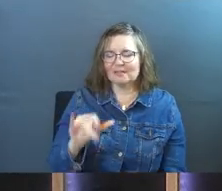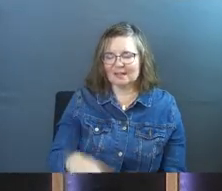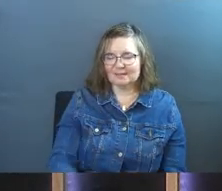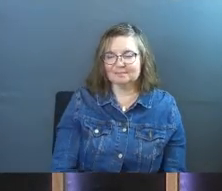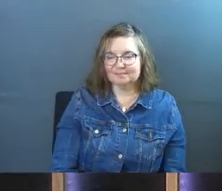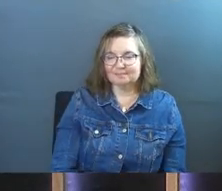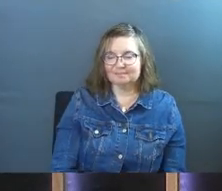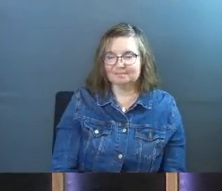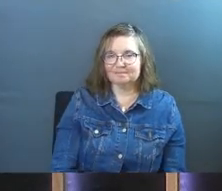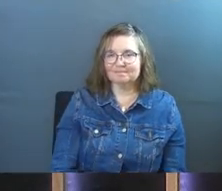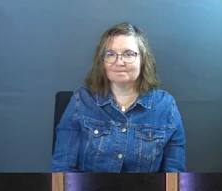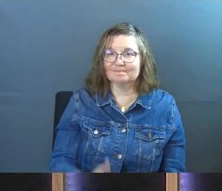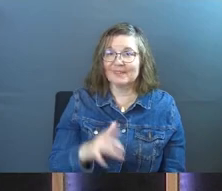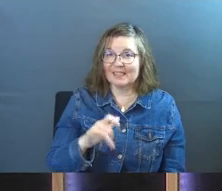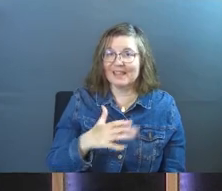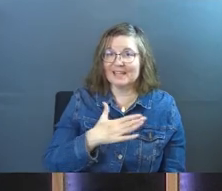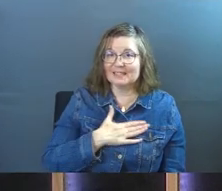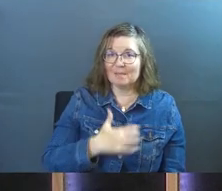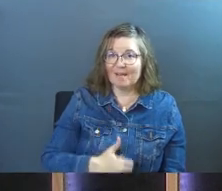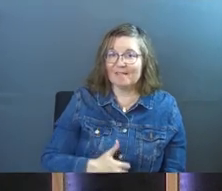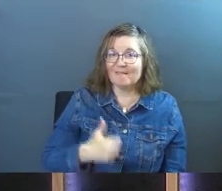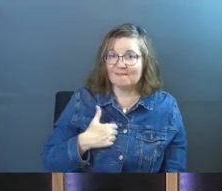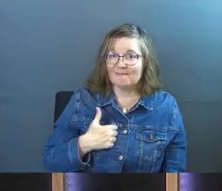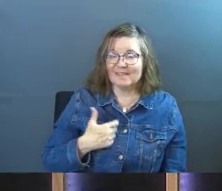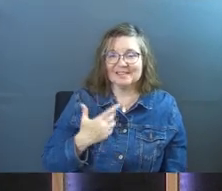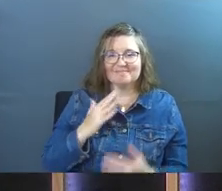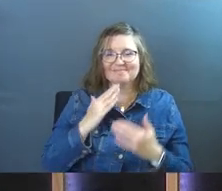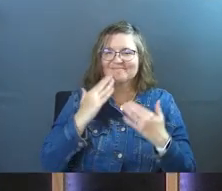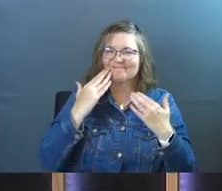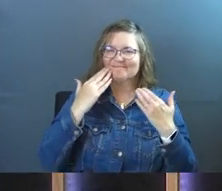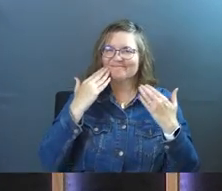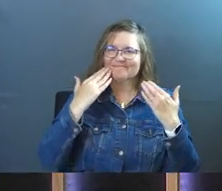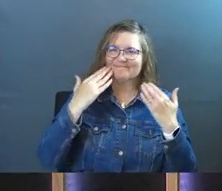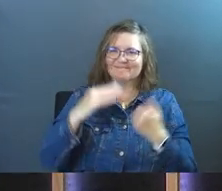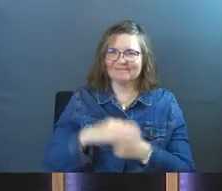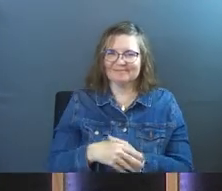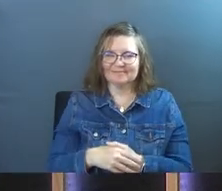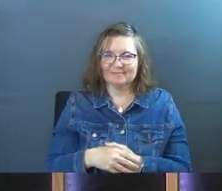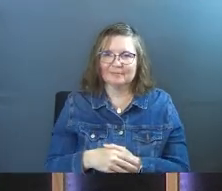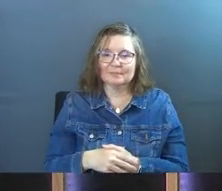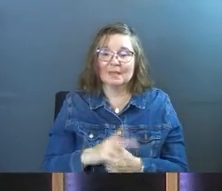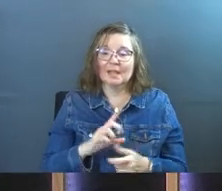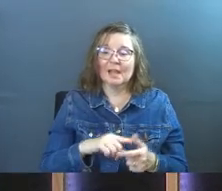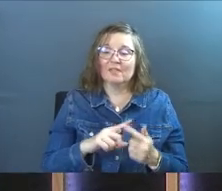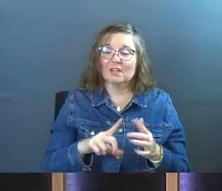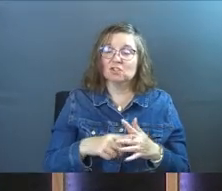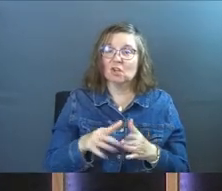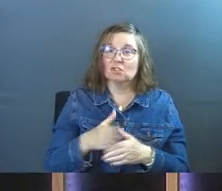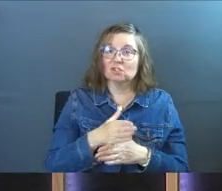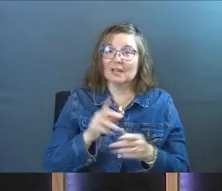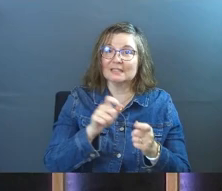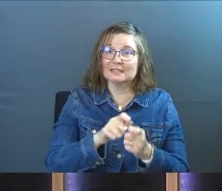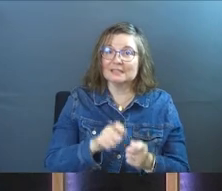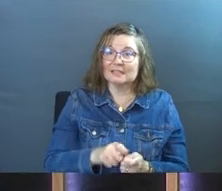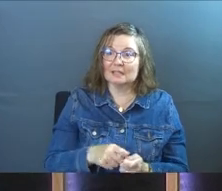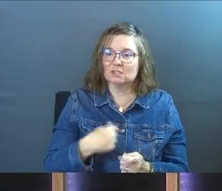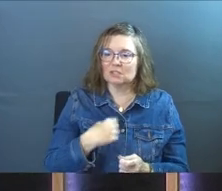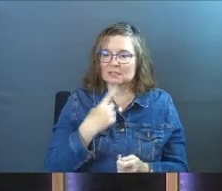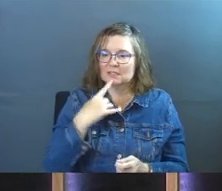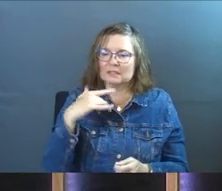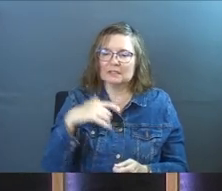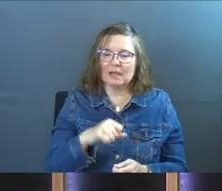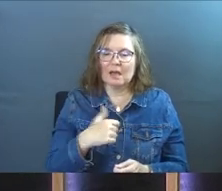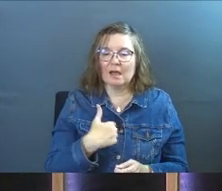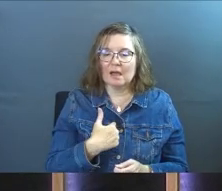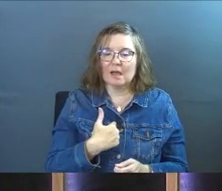like." She's like, "That's my life." Big old smile on her face. And then she starts to share details. She starts to say,